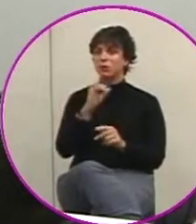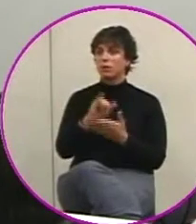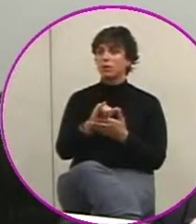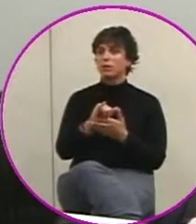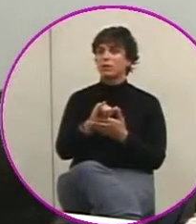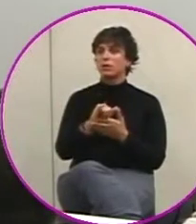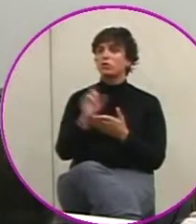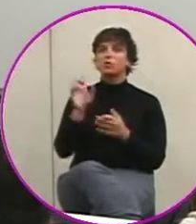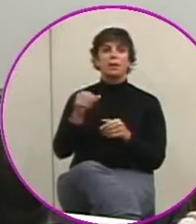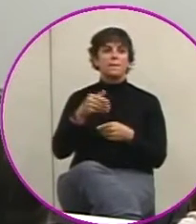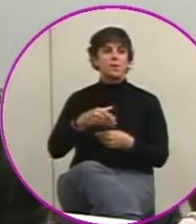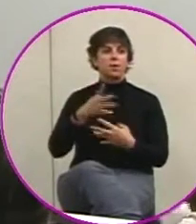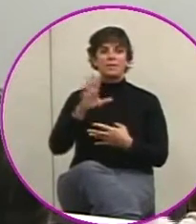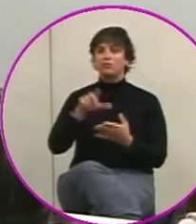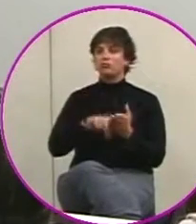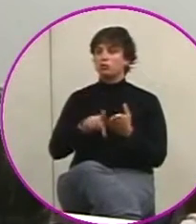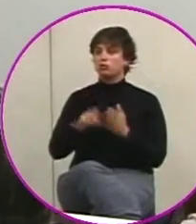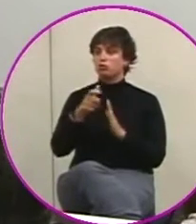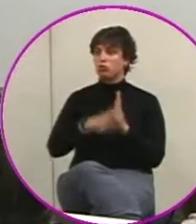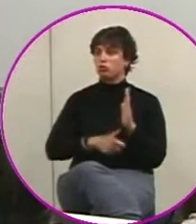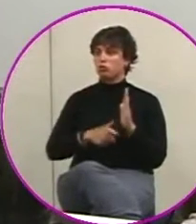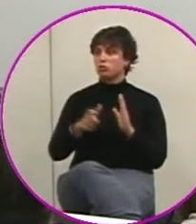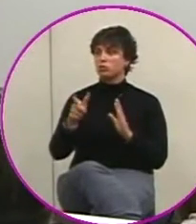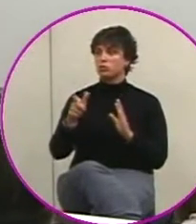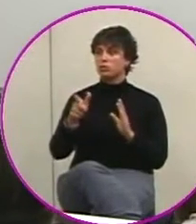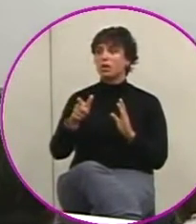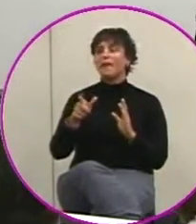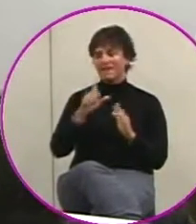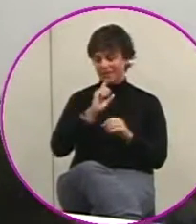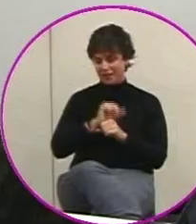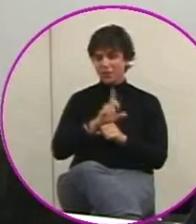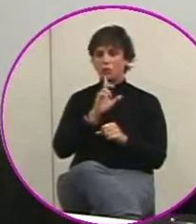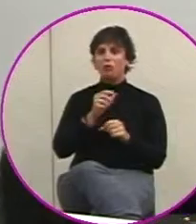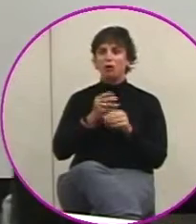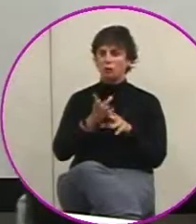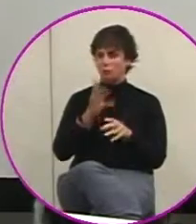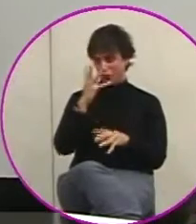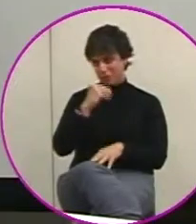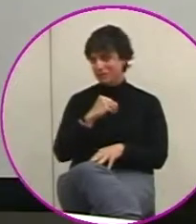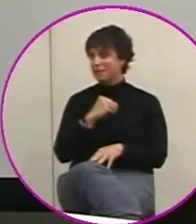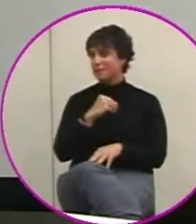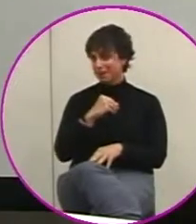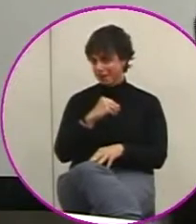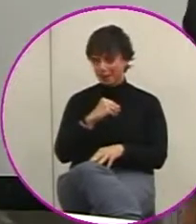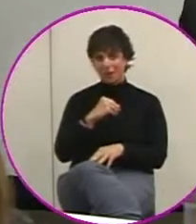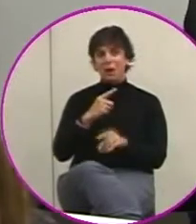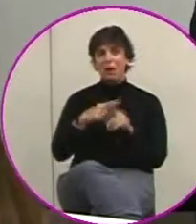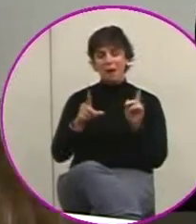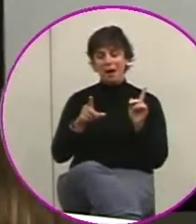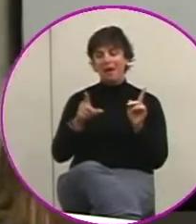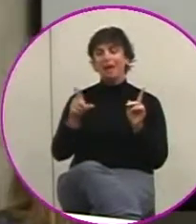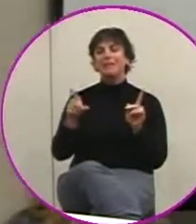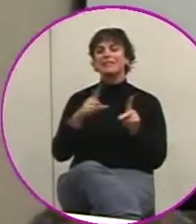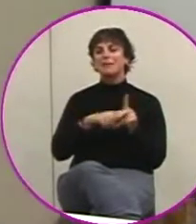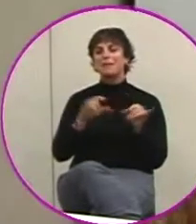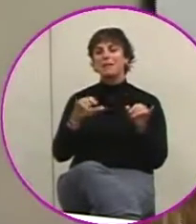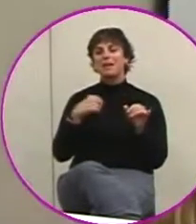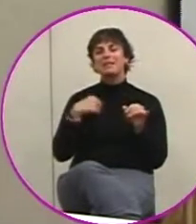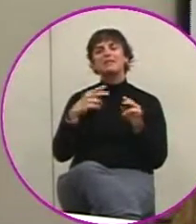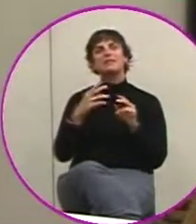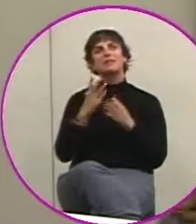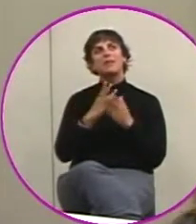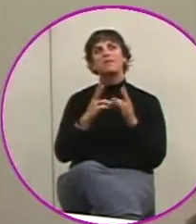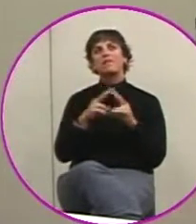You can pull up his research articles that will certainly put you to sleep. But he also has some very easily